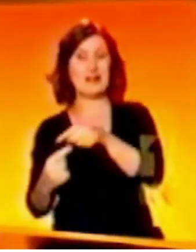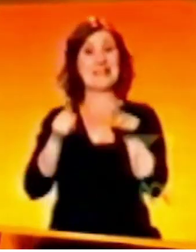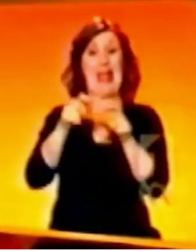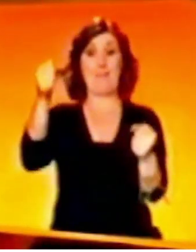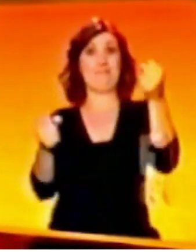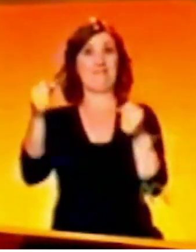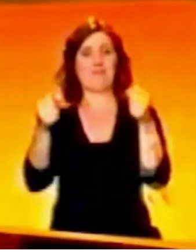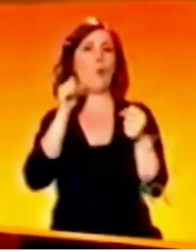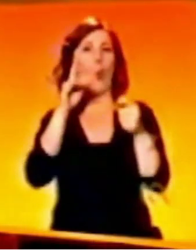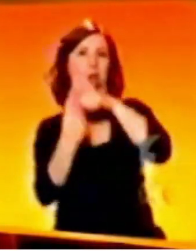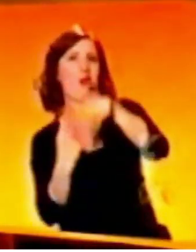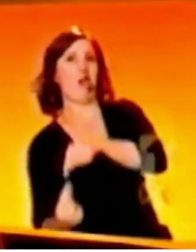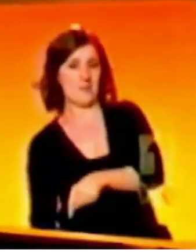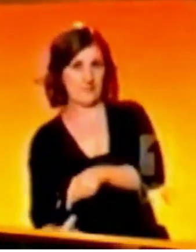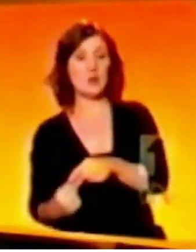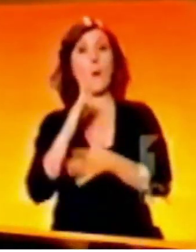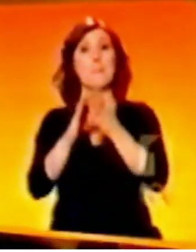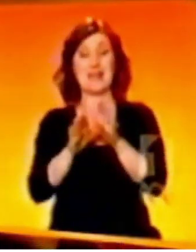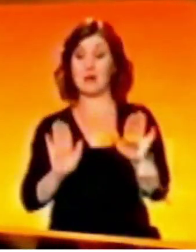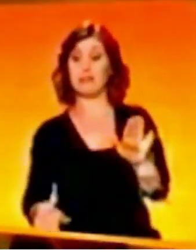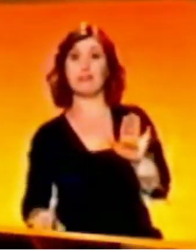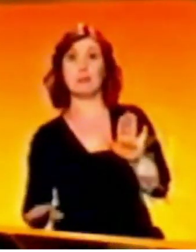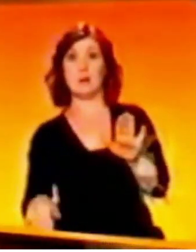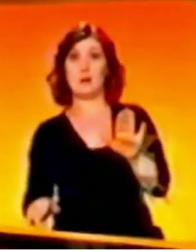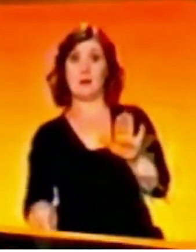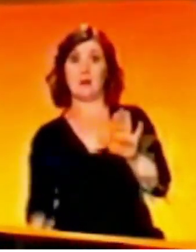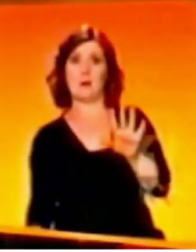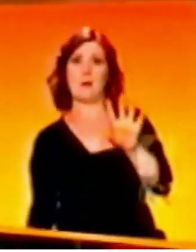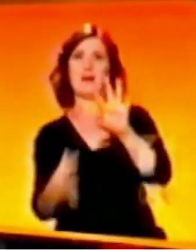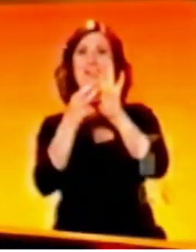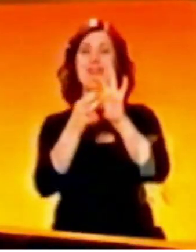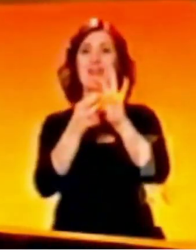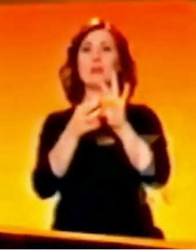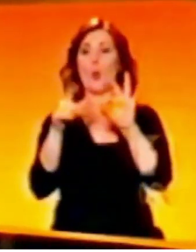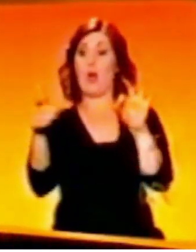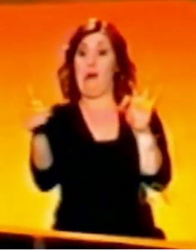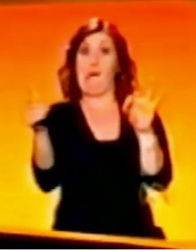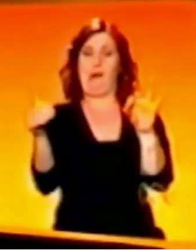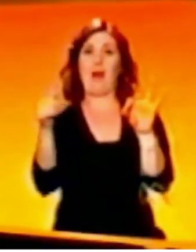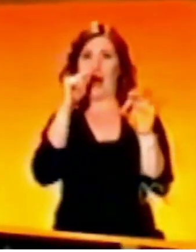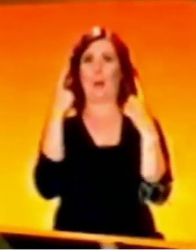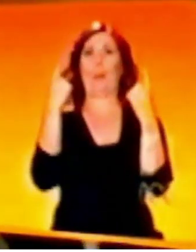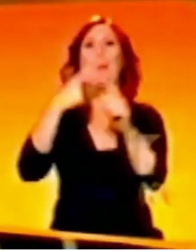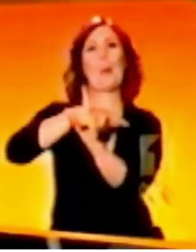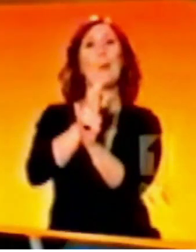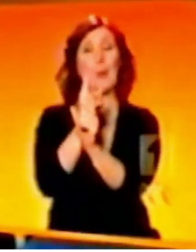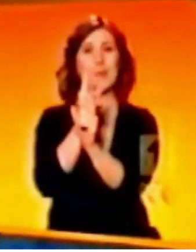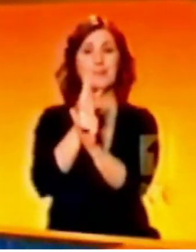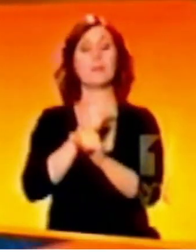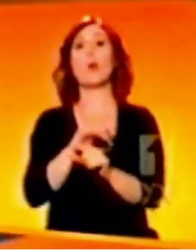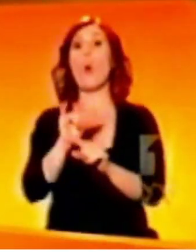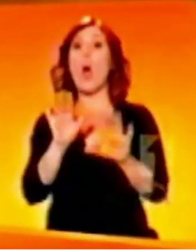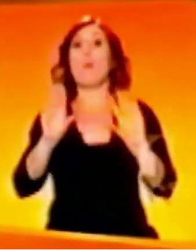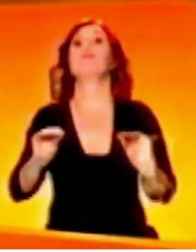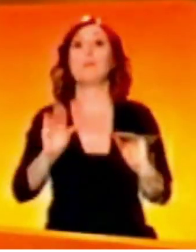That allowed us to attach the accelerator lever directly to the steering wheel. The brakes are activated by squeezing a small metal